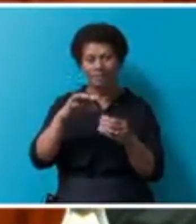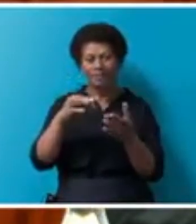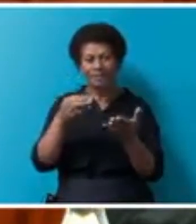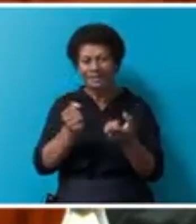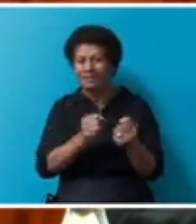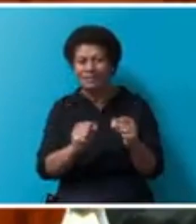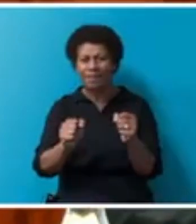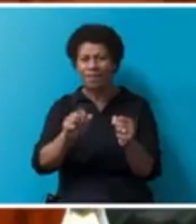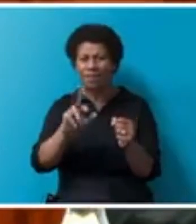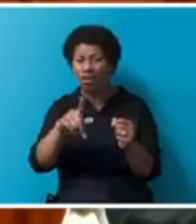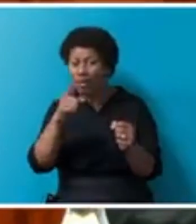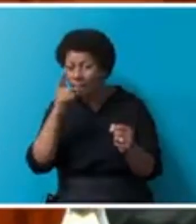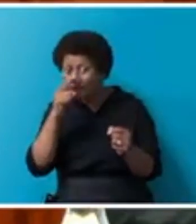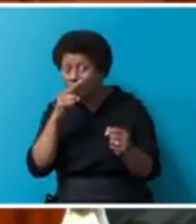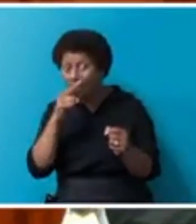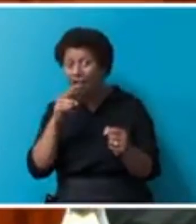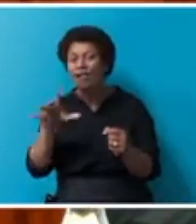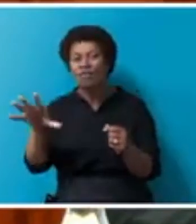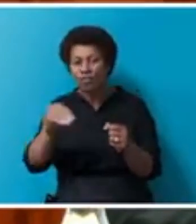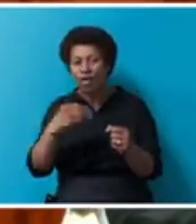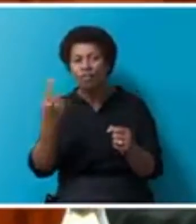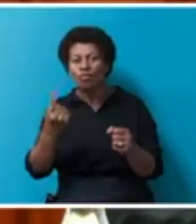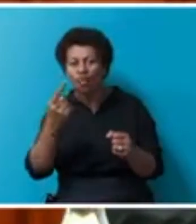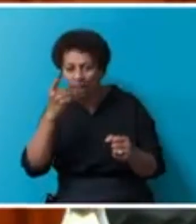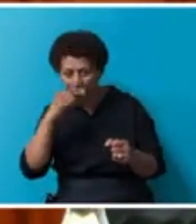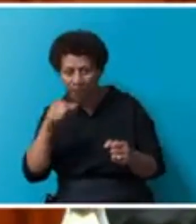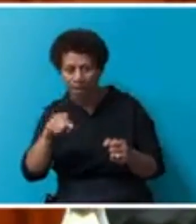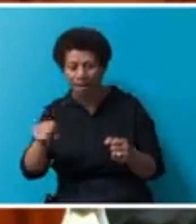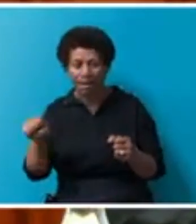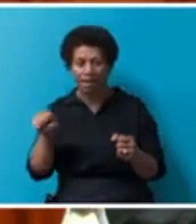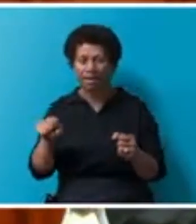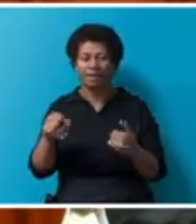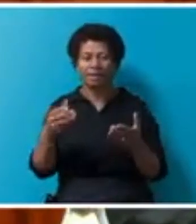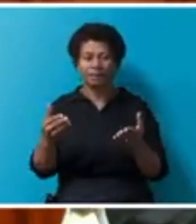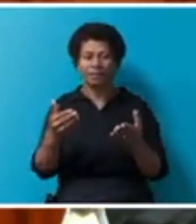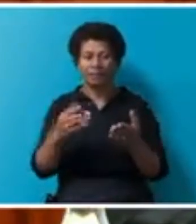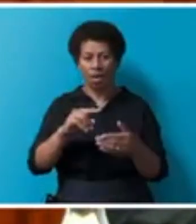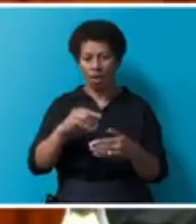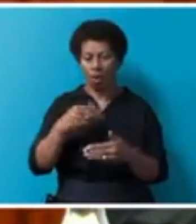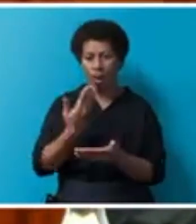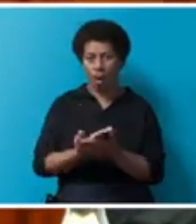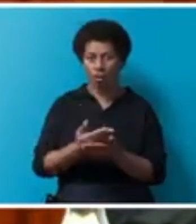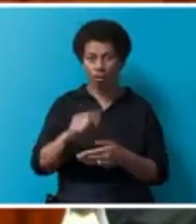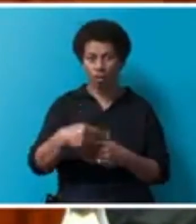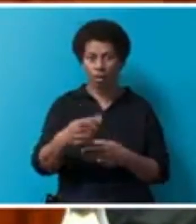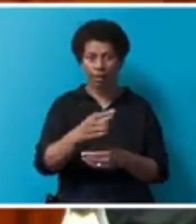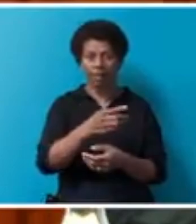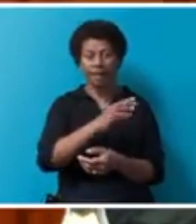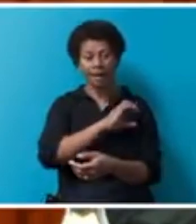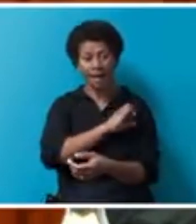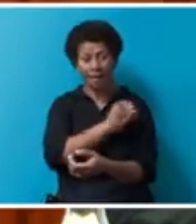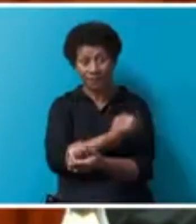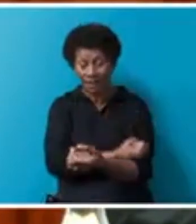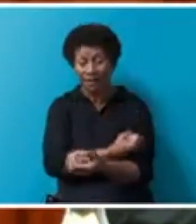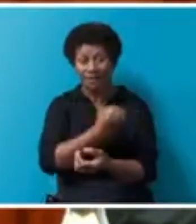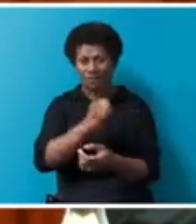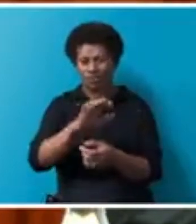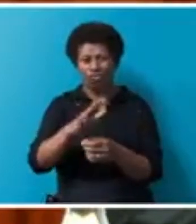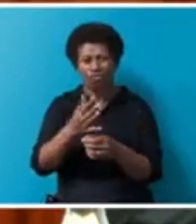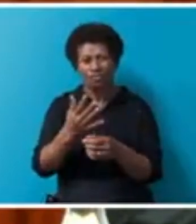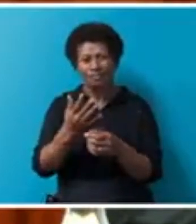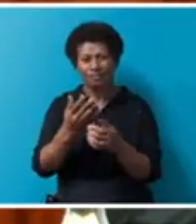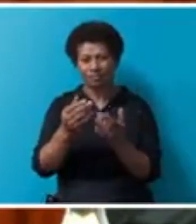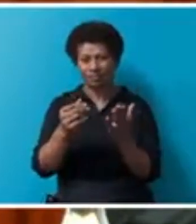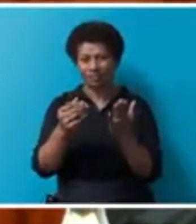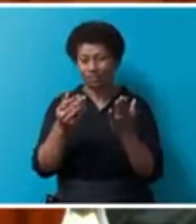the people. These reviews mark a significant step in our ongoing efforts to strengthen democracy, ensure that our electoral system